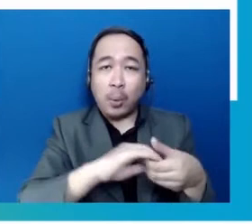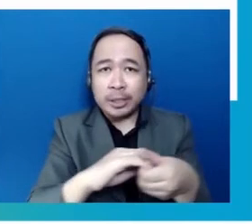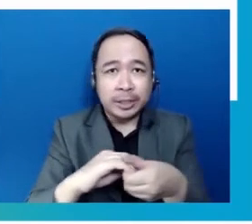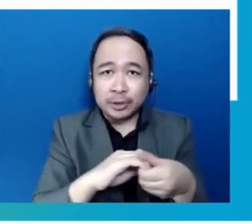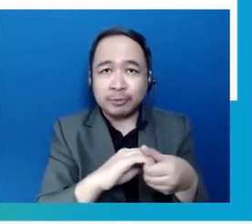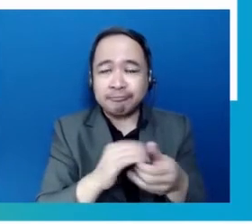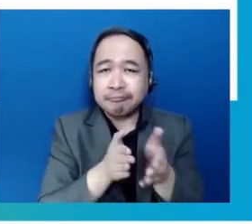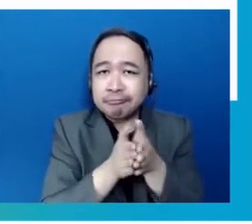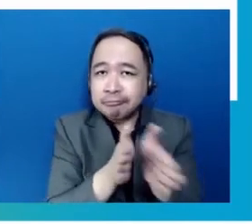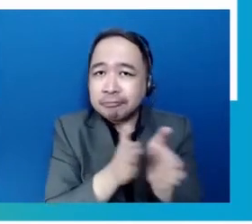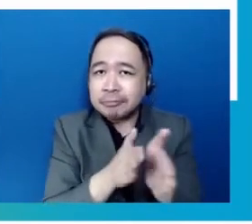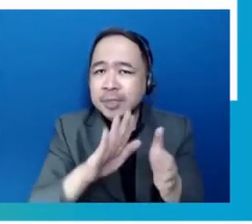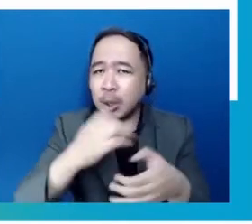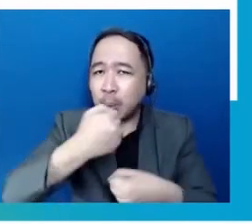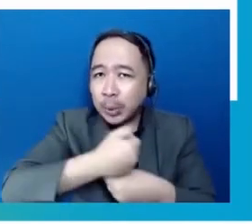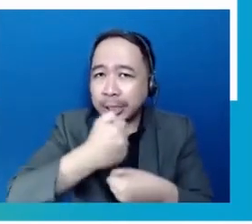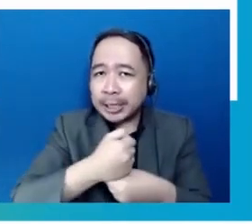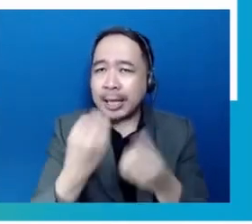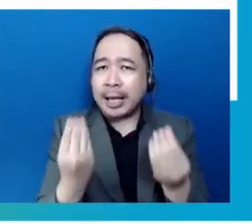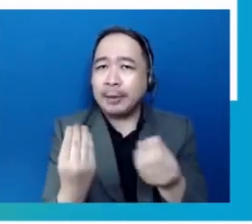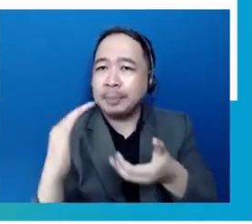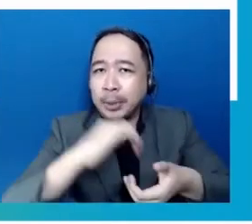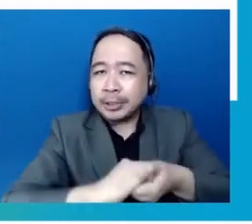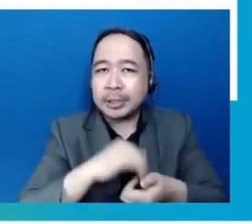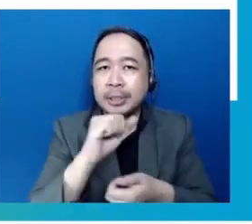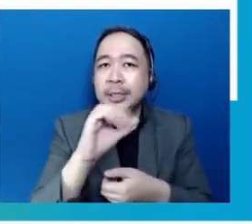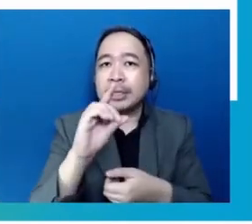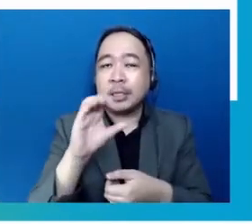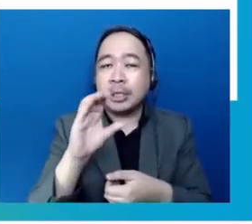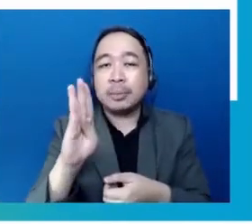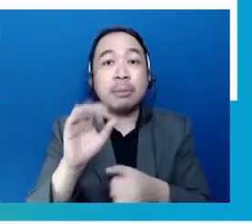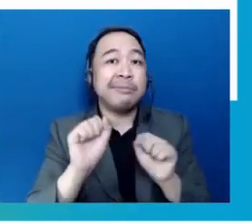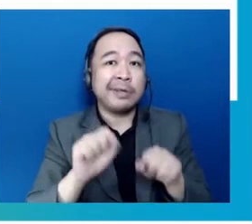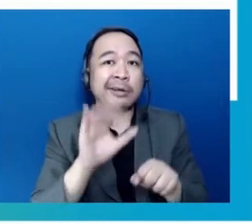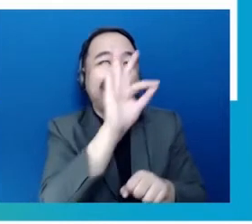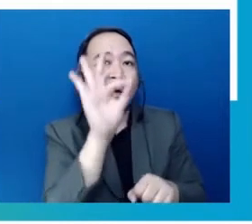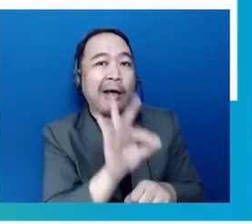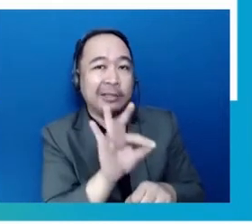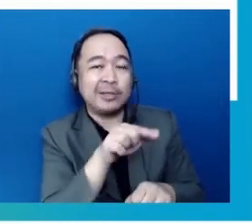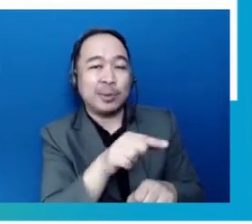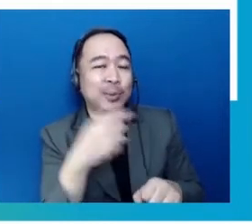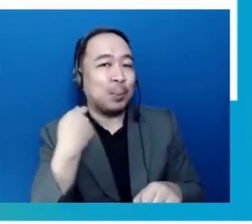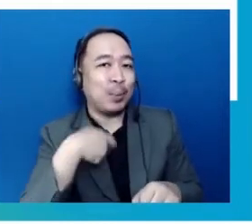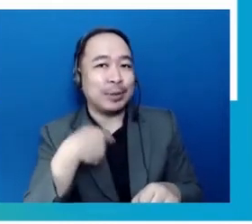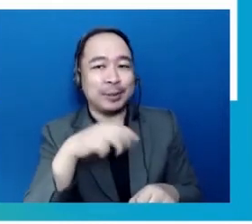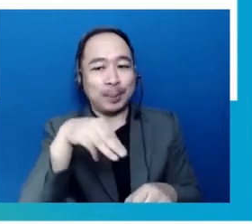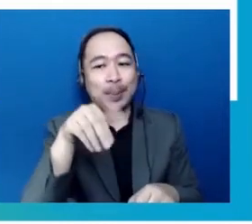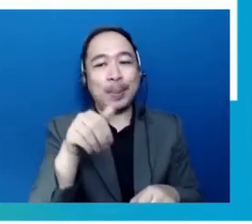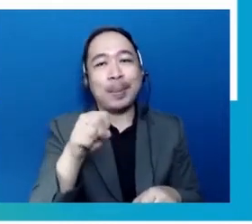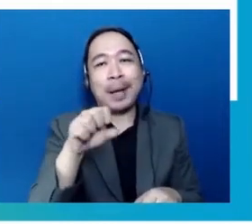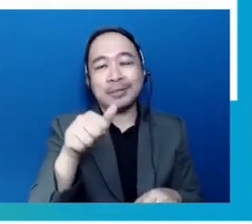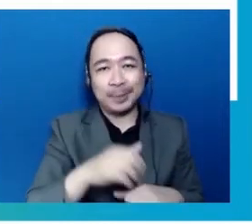partnership with ADB, and have the opportunity to ask the President Masa a question. So it gives me great